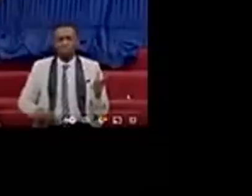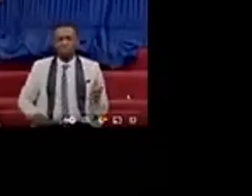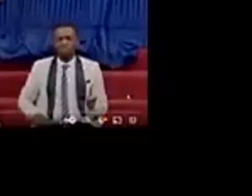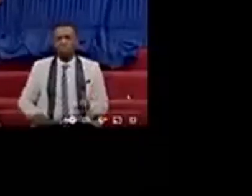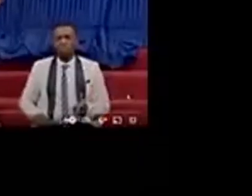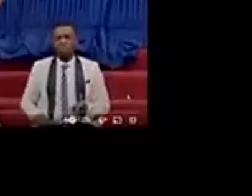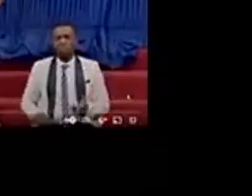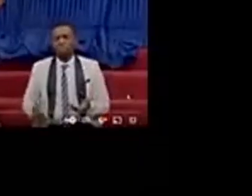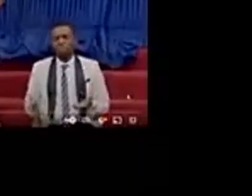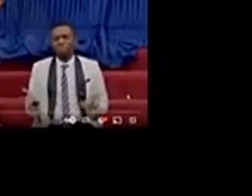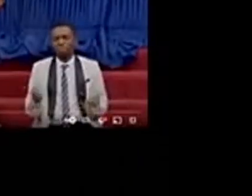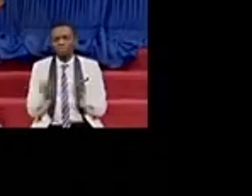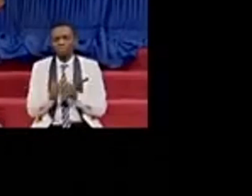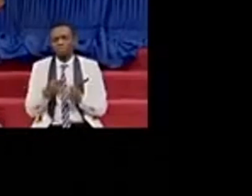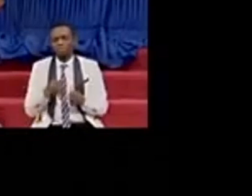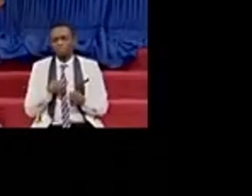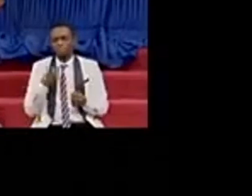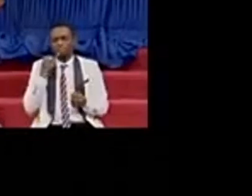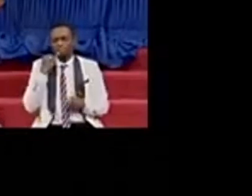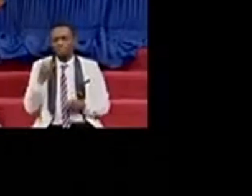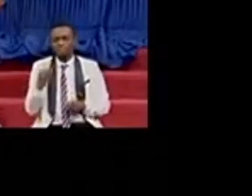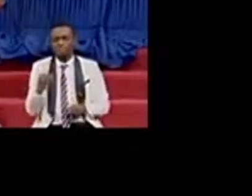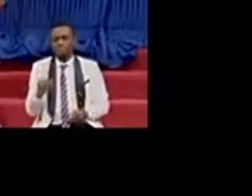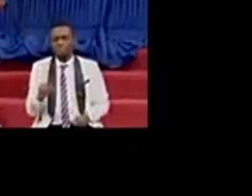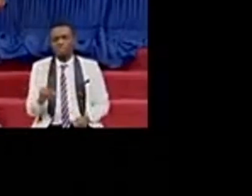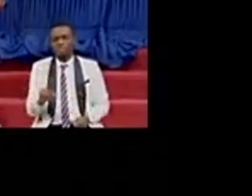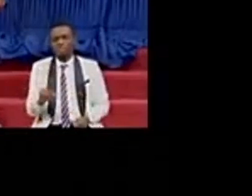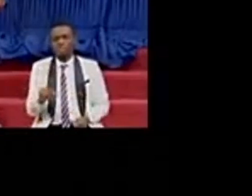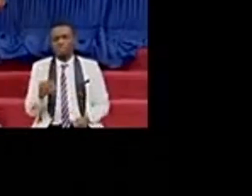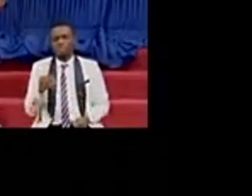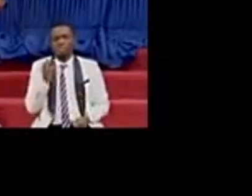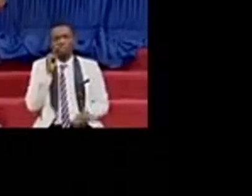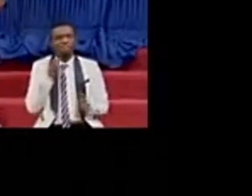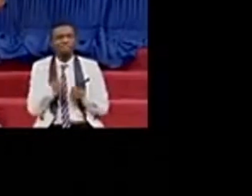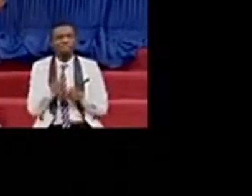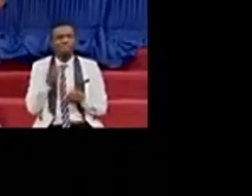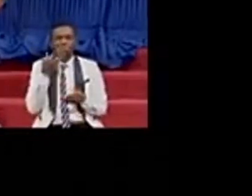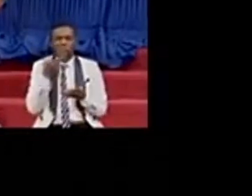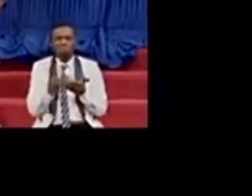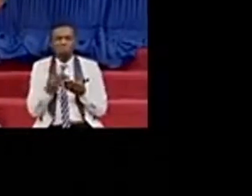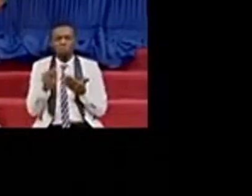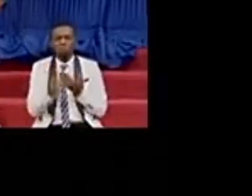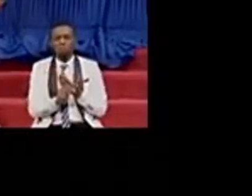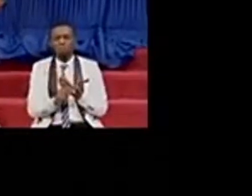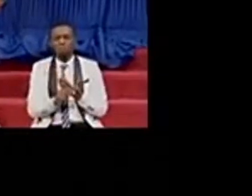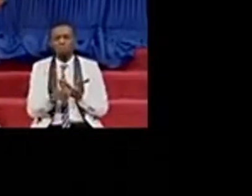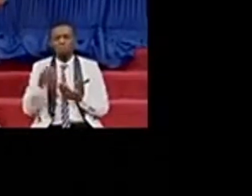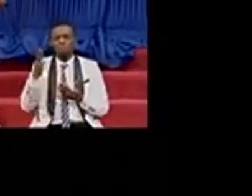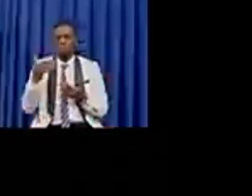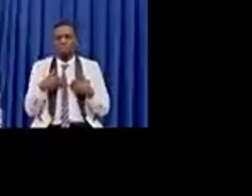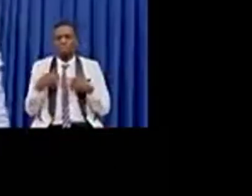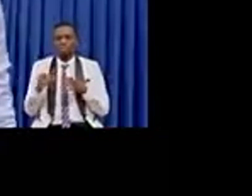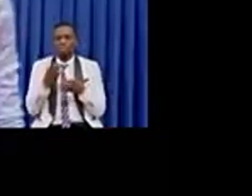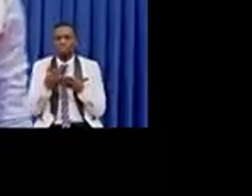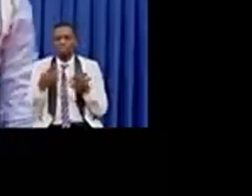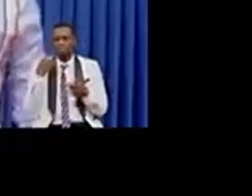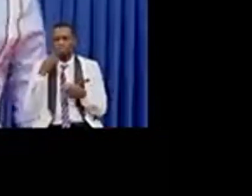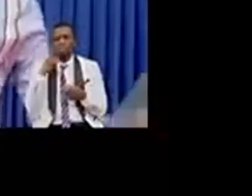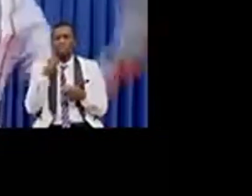It is Ijemunachi goodness. God has done something for her and she wants to testify.